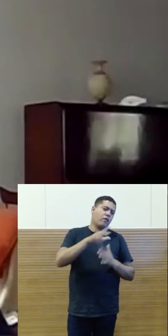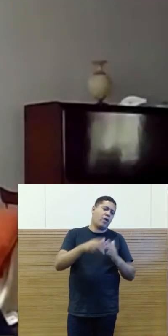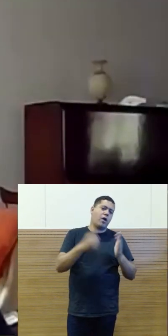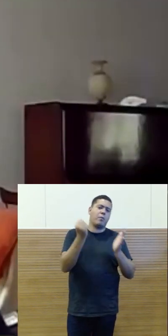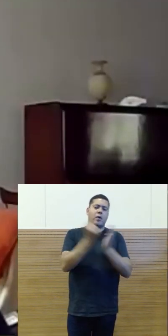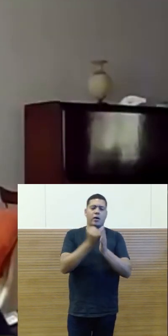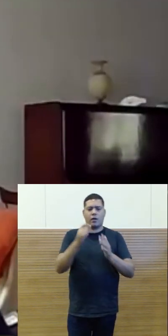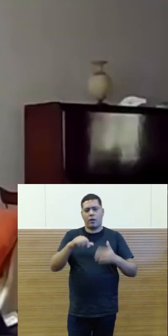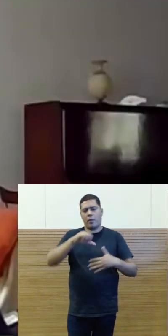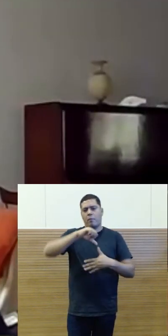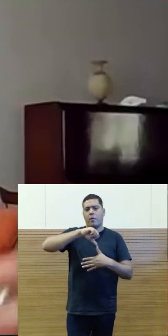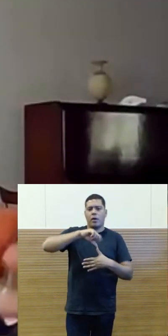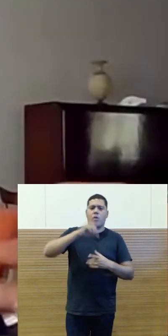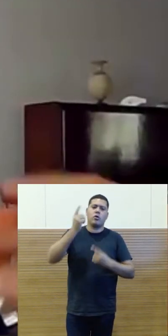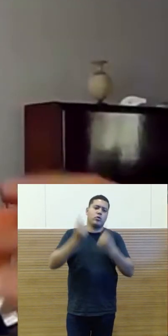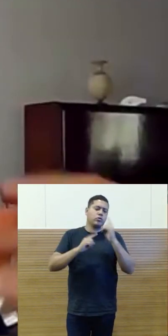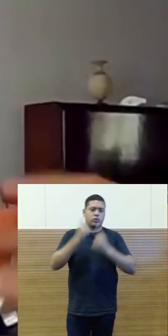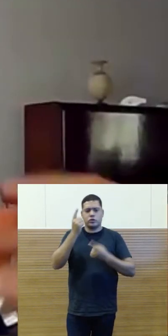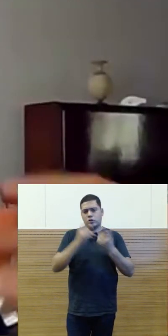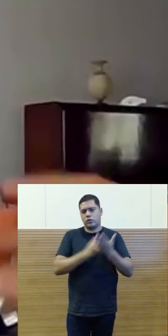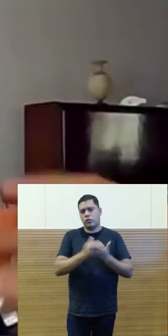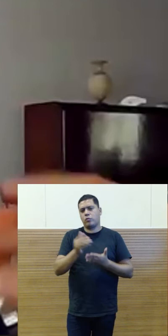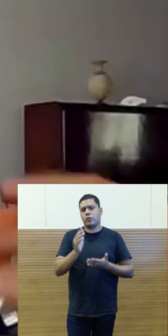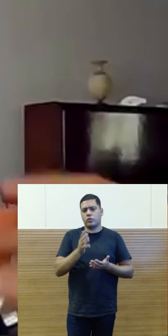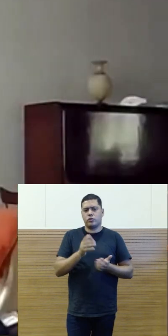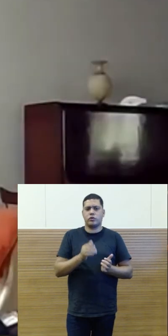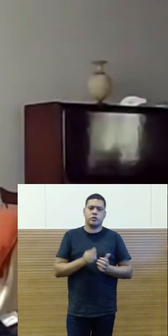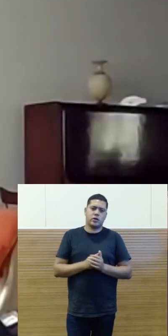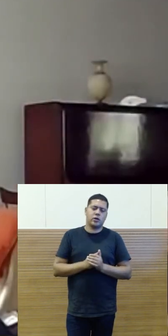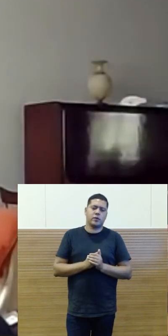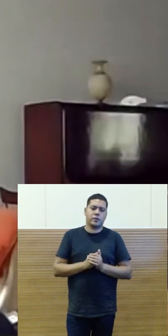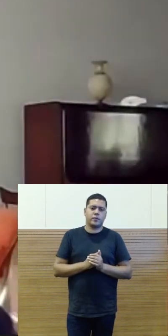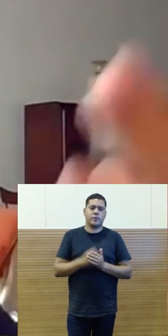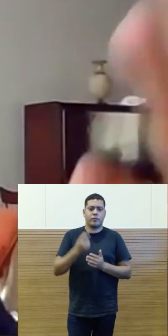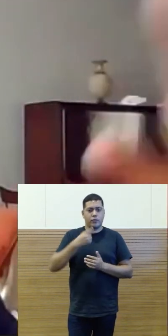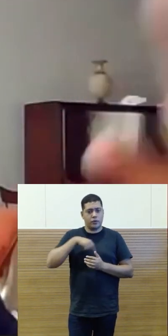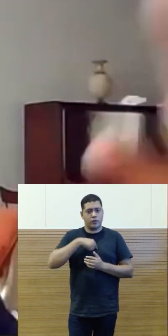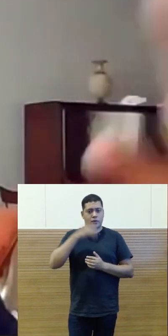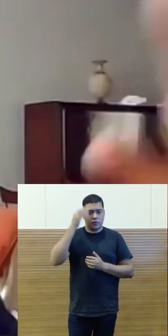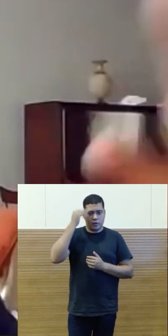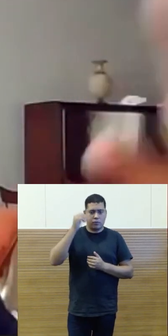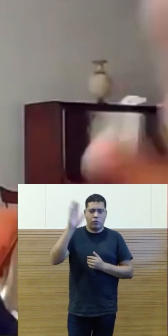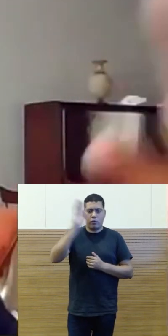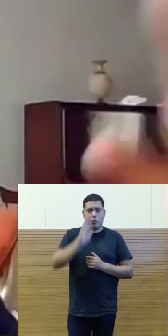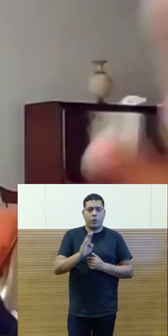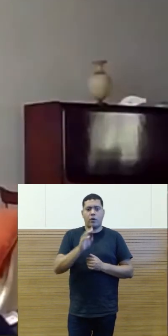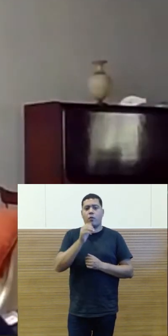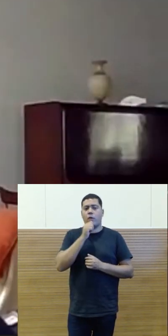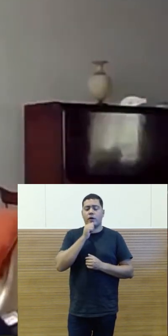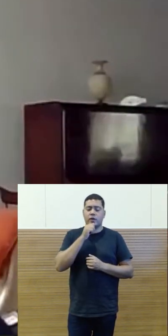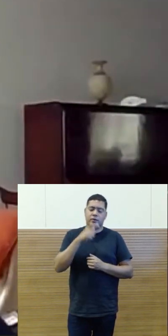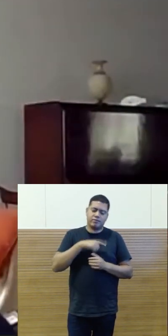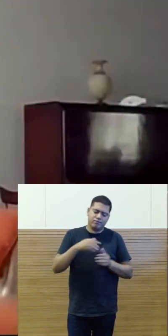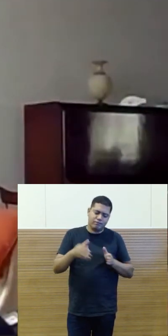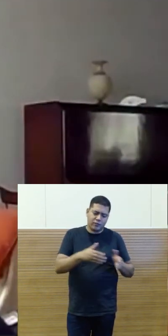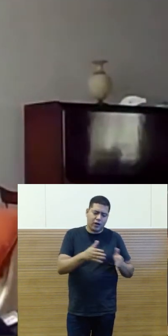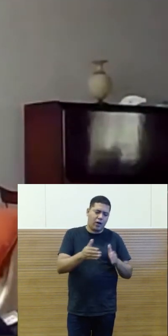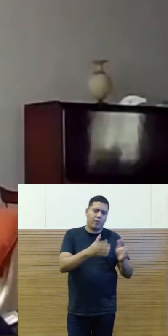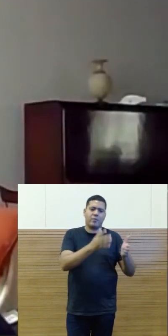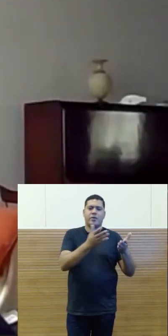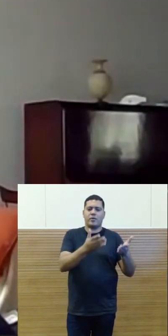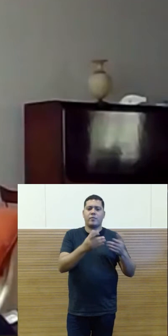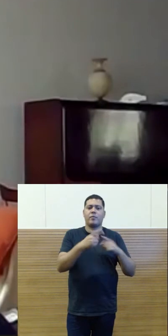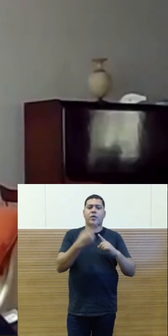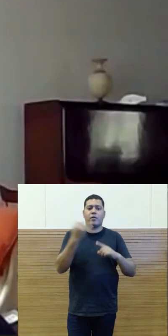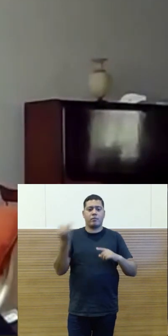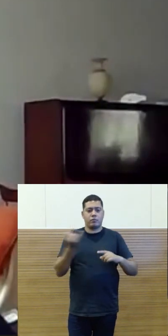important in many countries in Latin America, such as, well, Chile has started, Mexico as well. Brazil has a